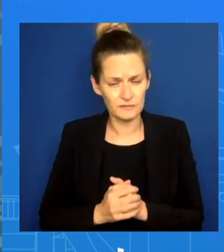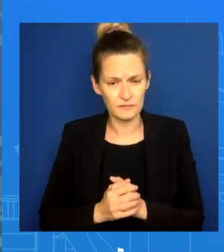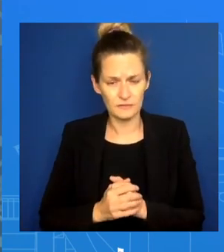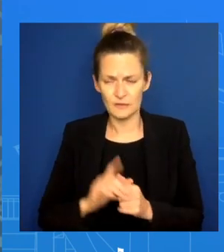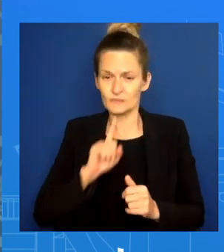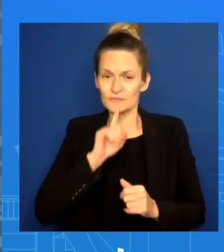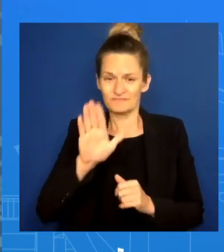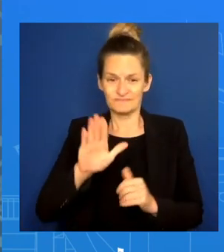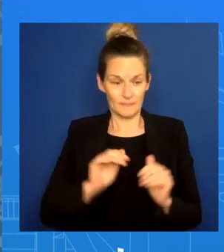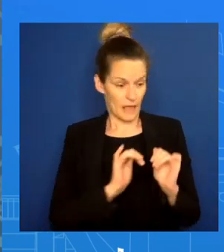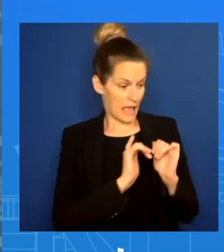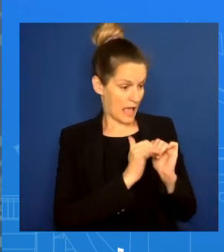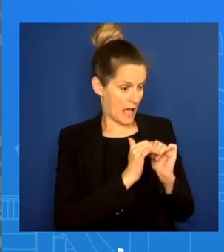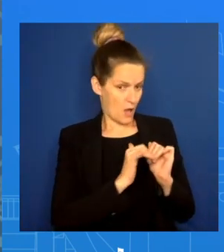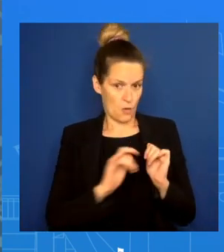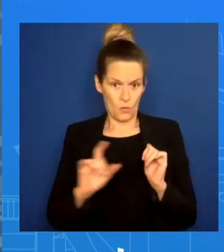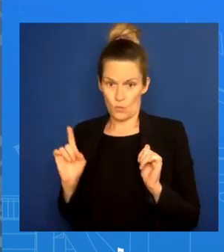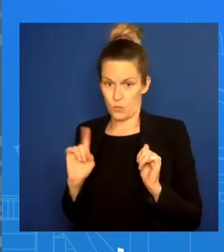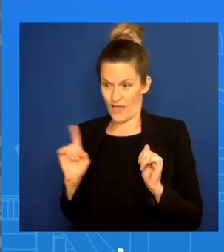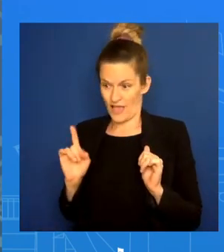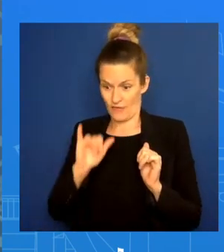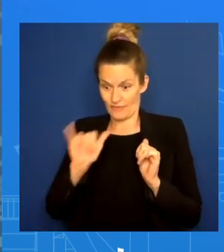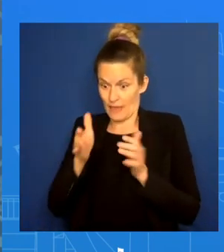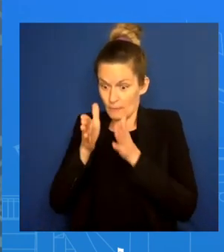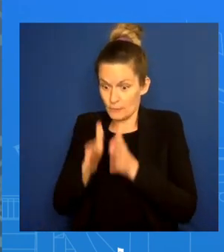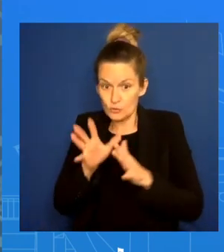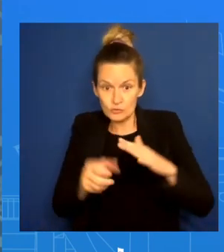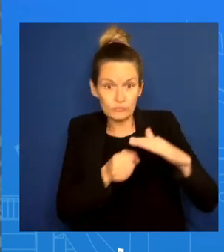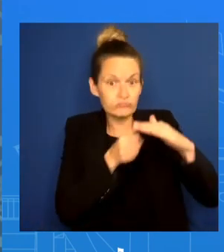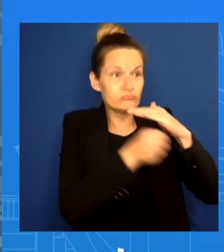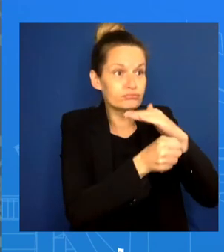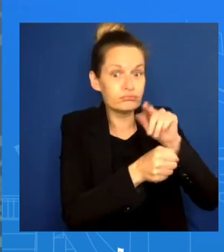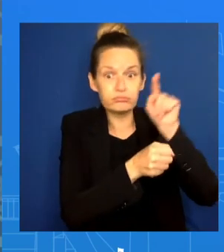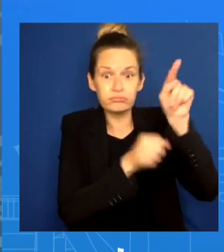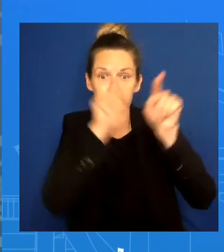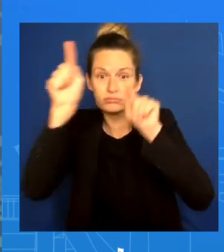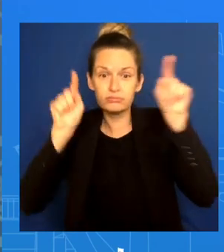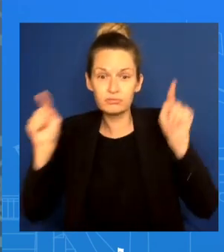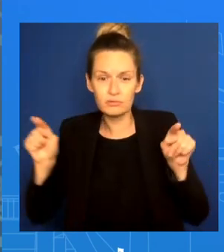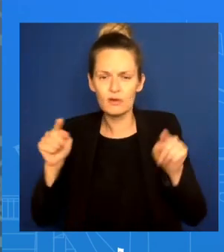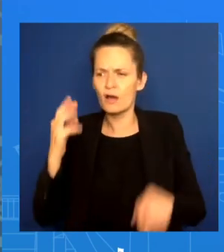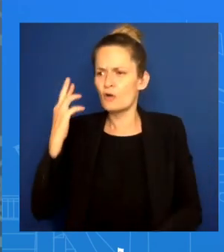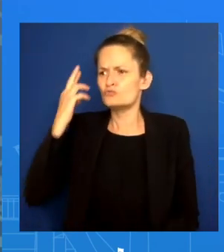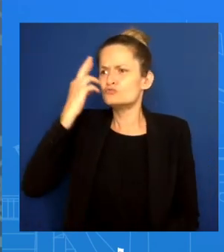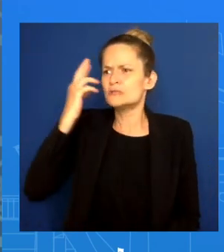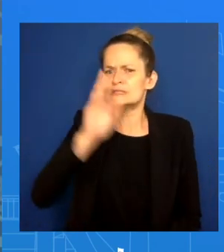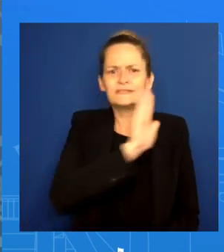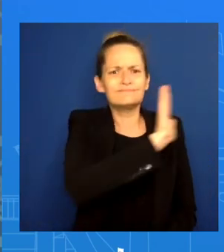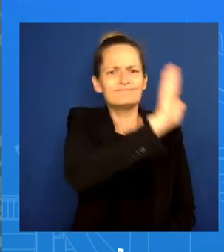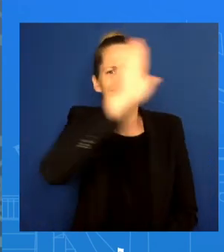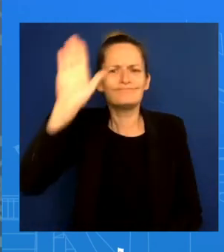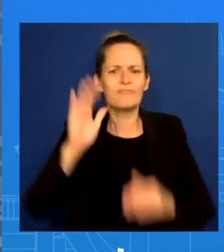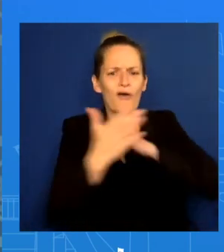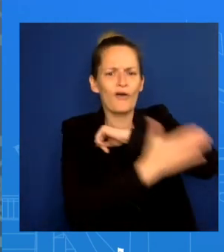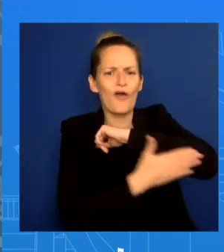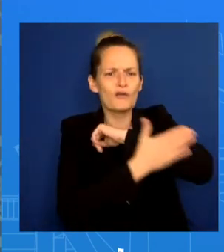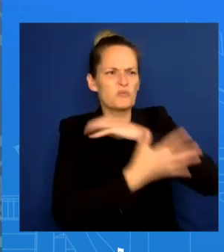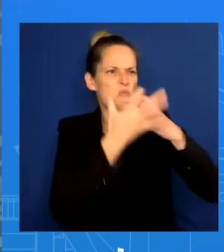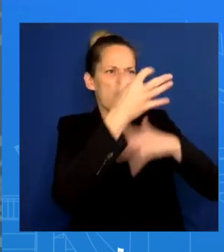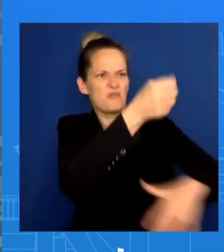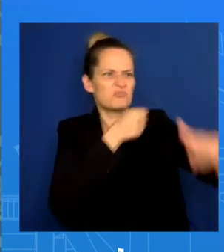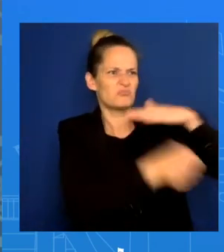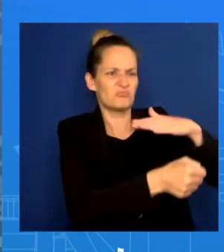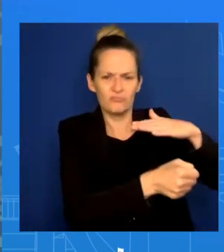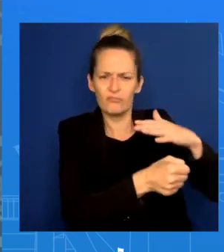legal basis is all unique. And of course, our approach then has to be unique. We try